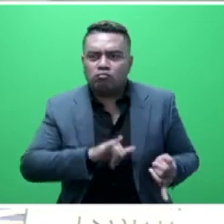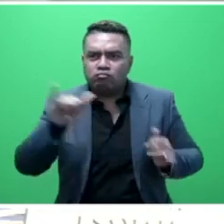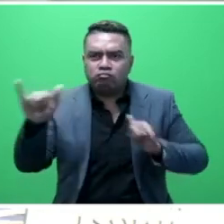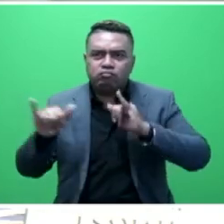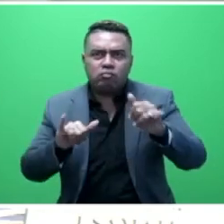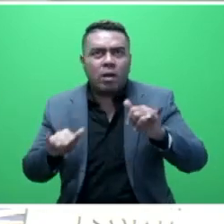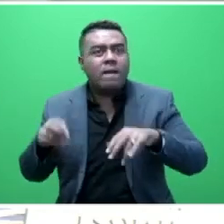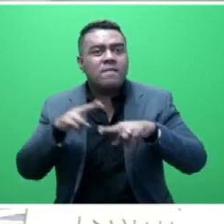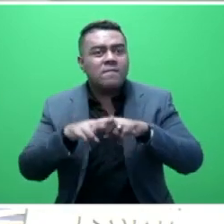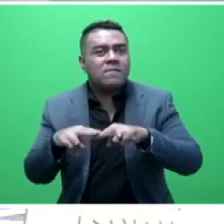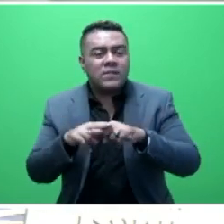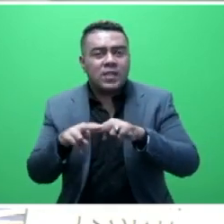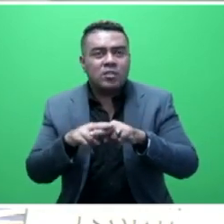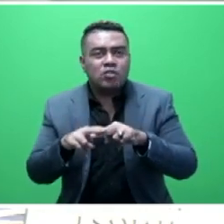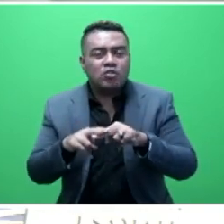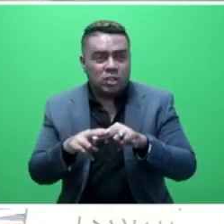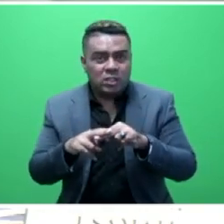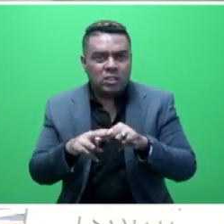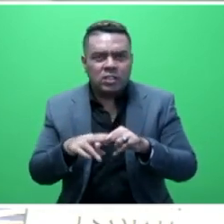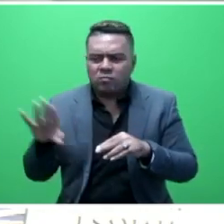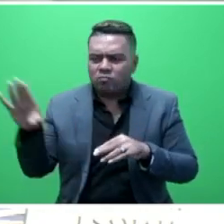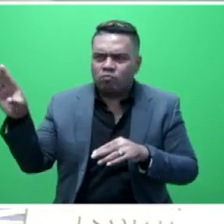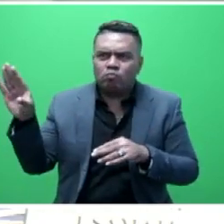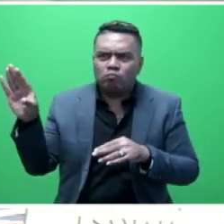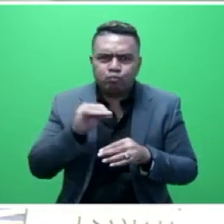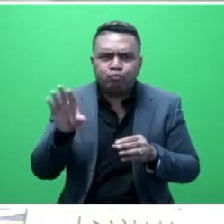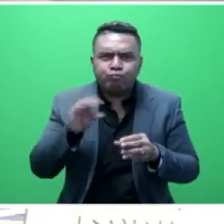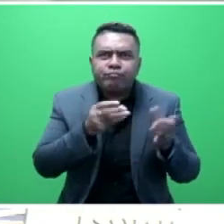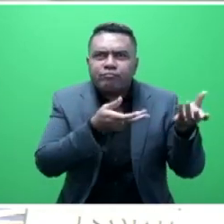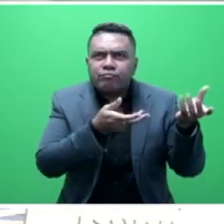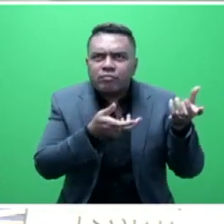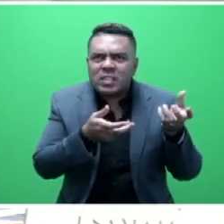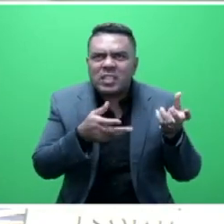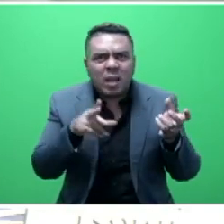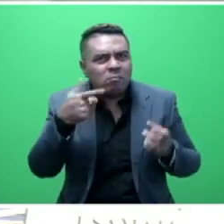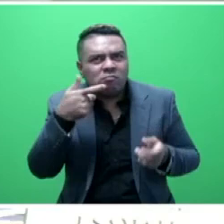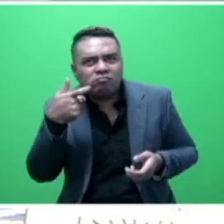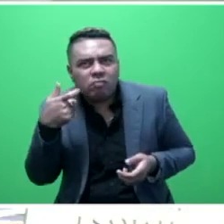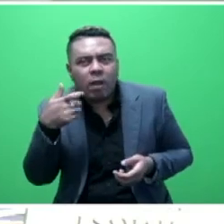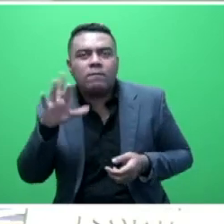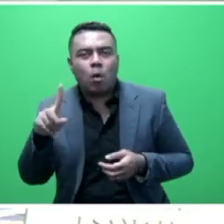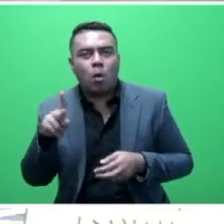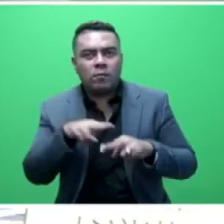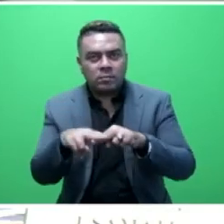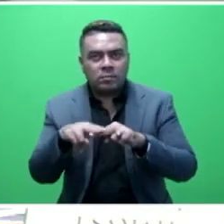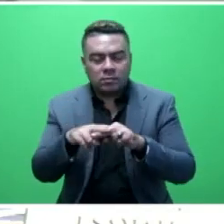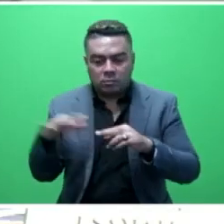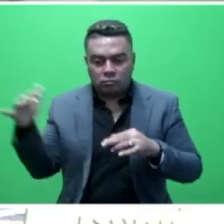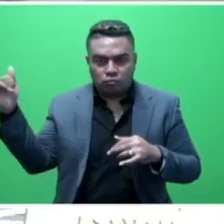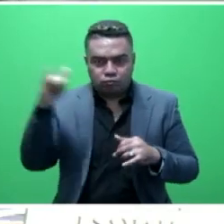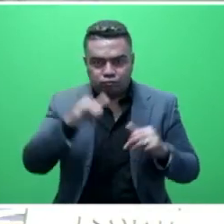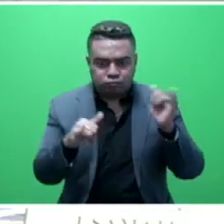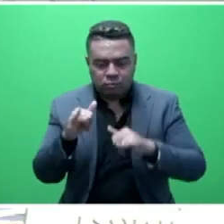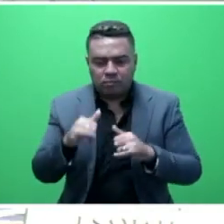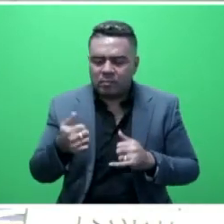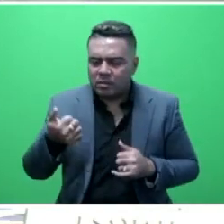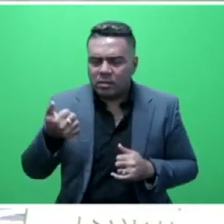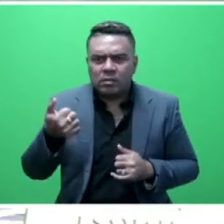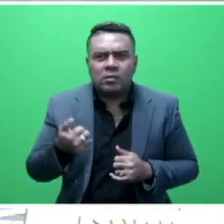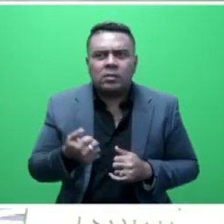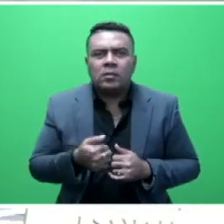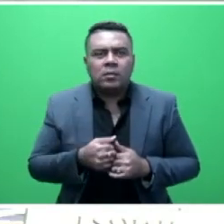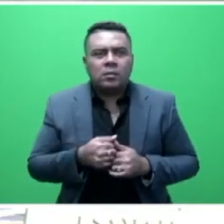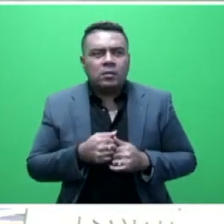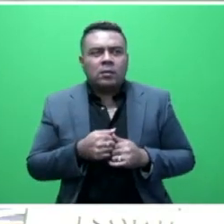usually captures a sliver of that tourism action, 4% and 6% of the Australian and New Zealand outbound